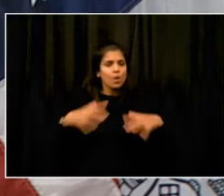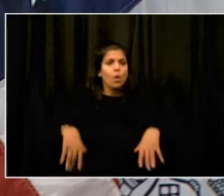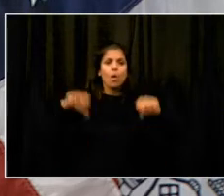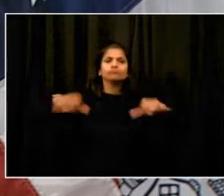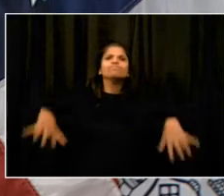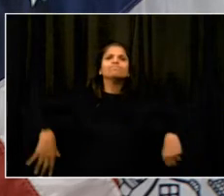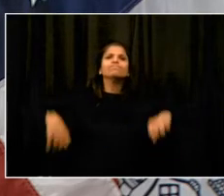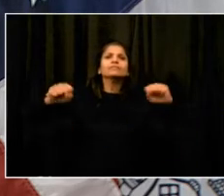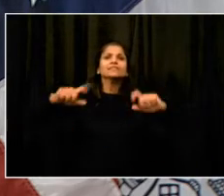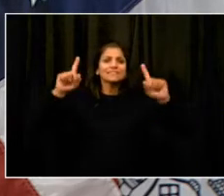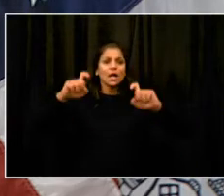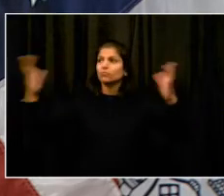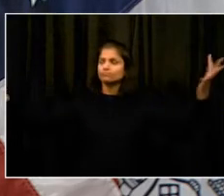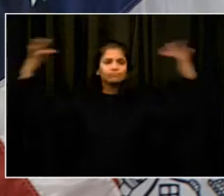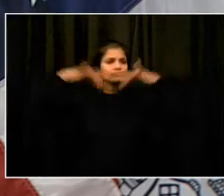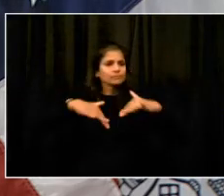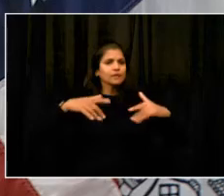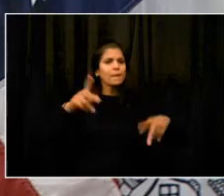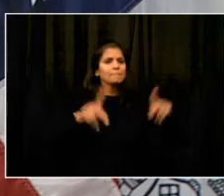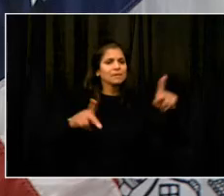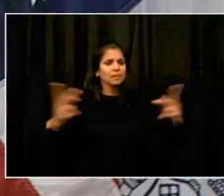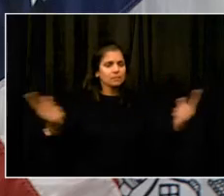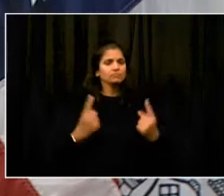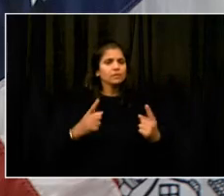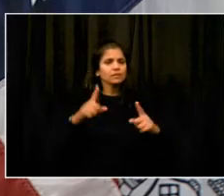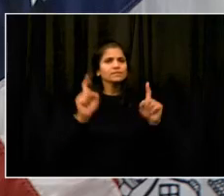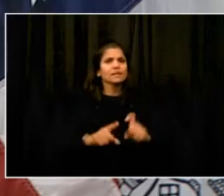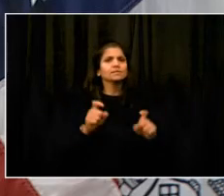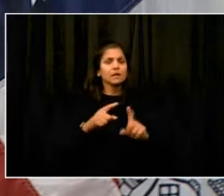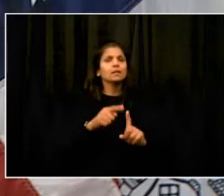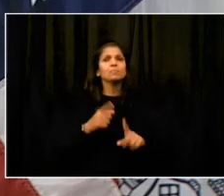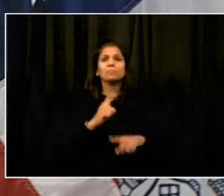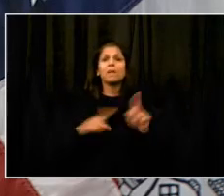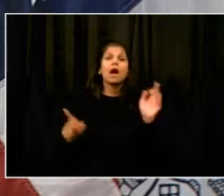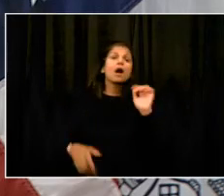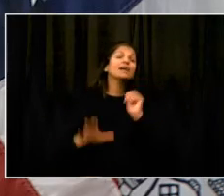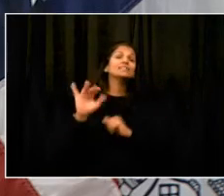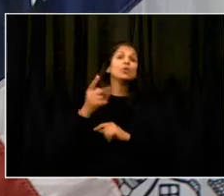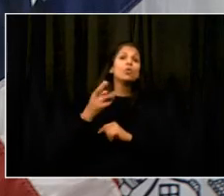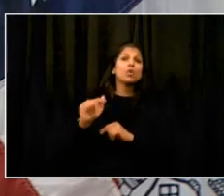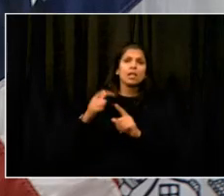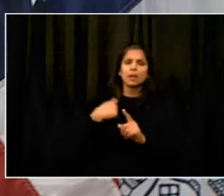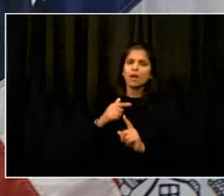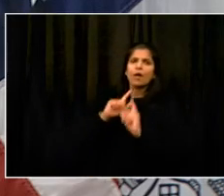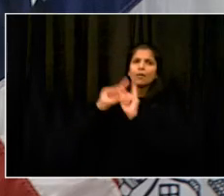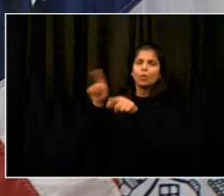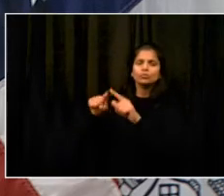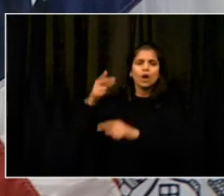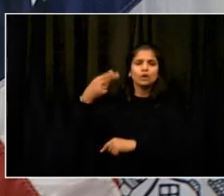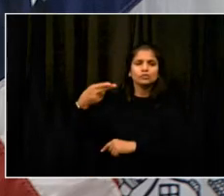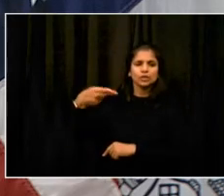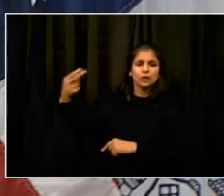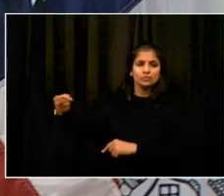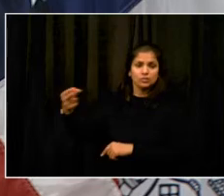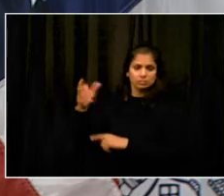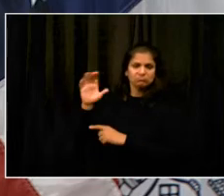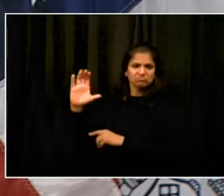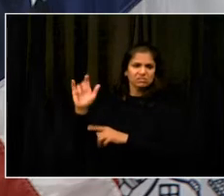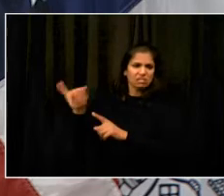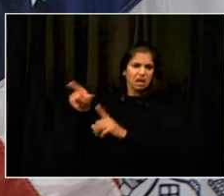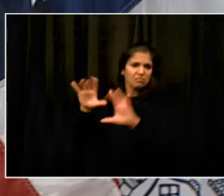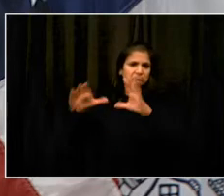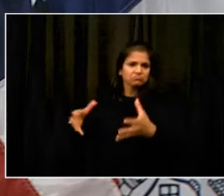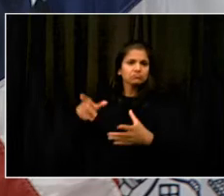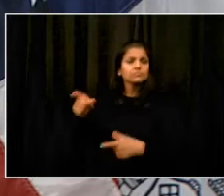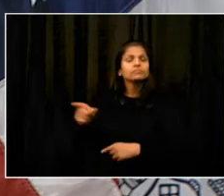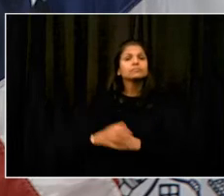facility. And by the way, I'm going to take this opportunity, Rich, to say people should get tested regularly. And so again, anyone